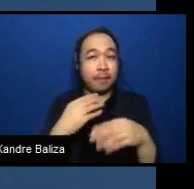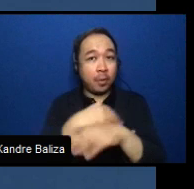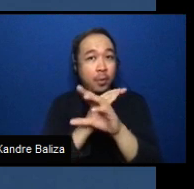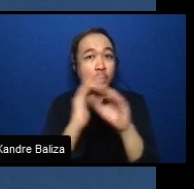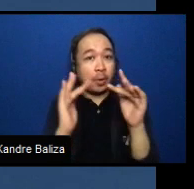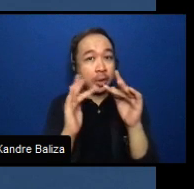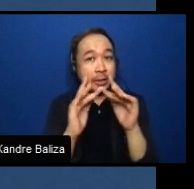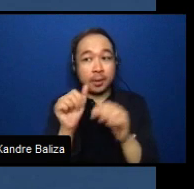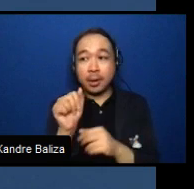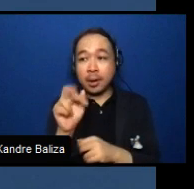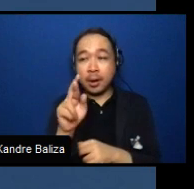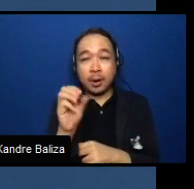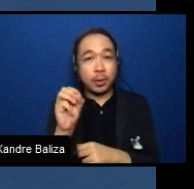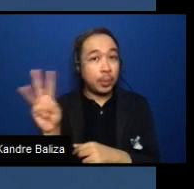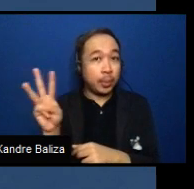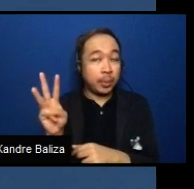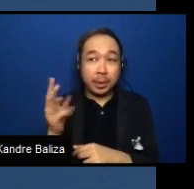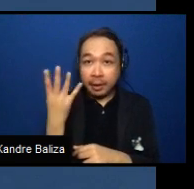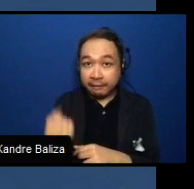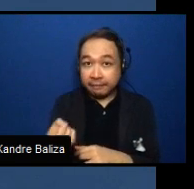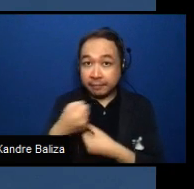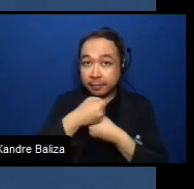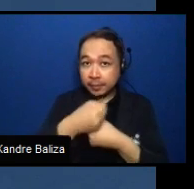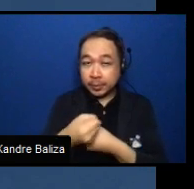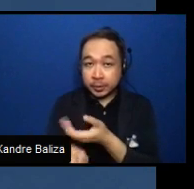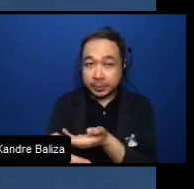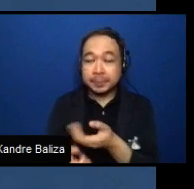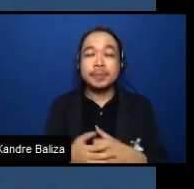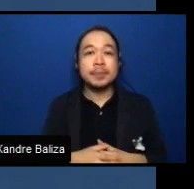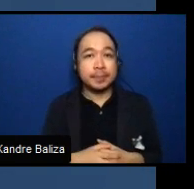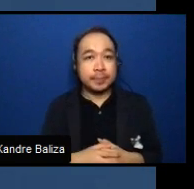ARROW, the representative from ARROW, you have the floor.